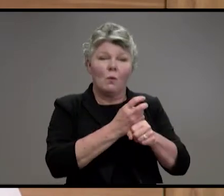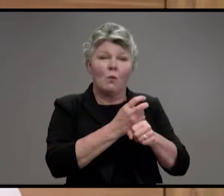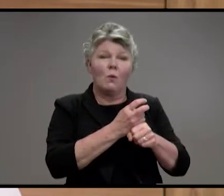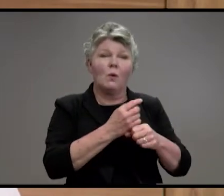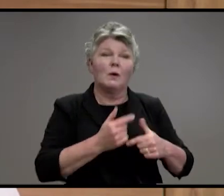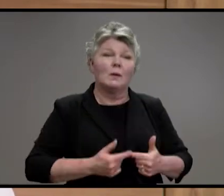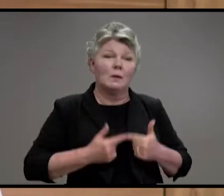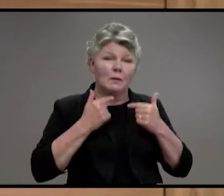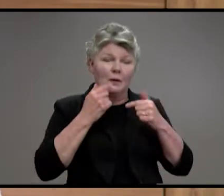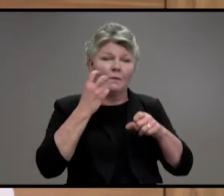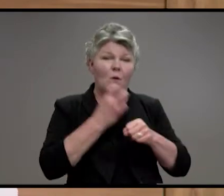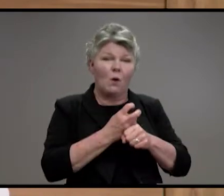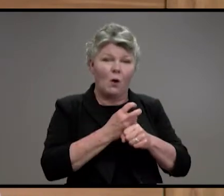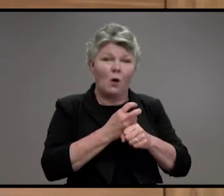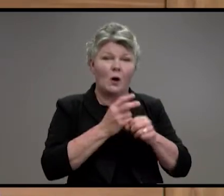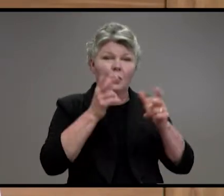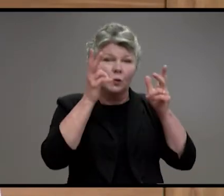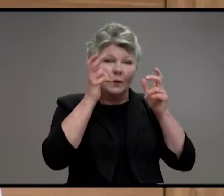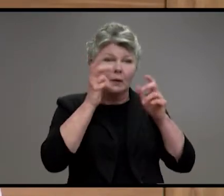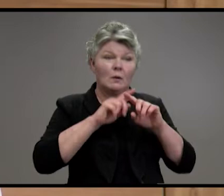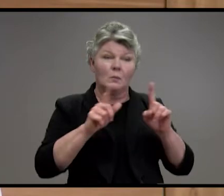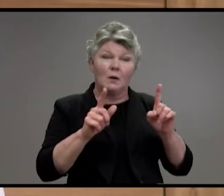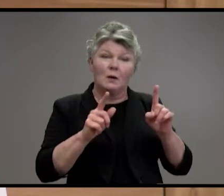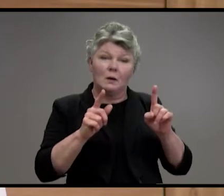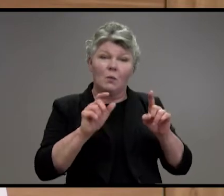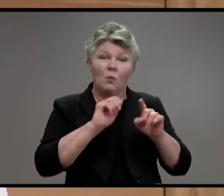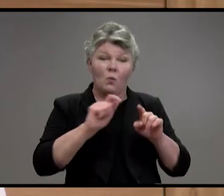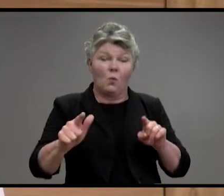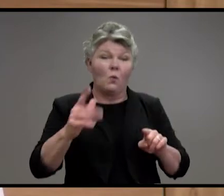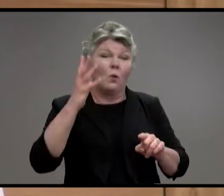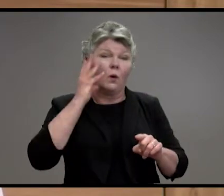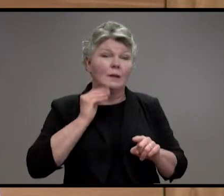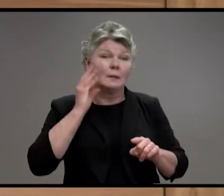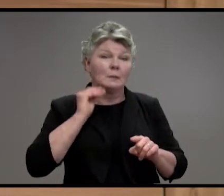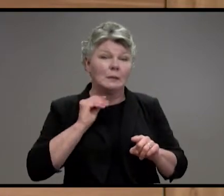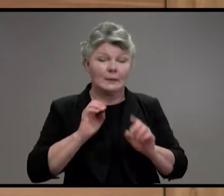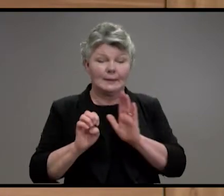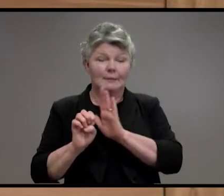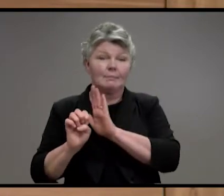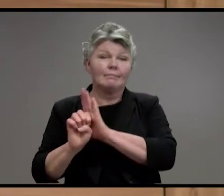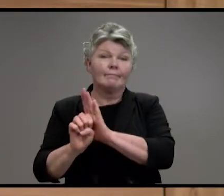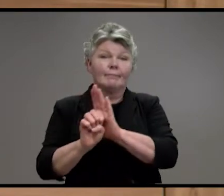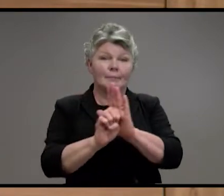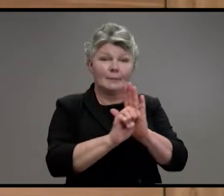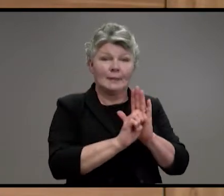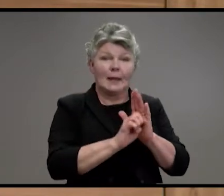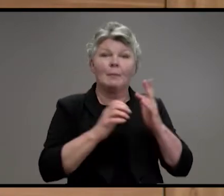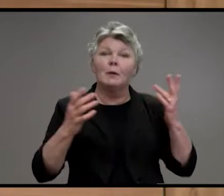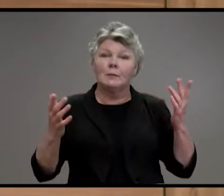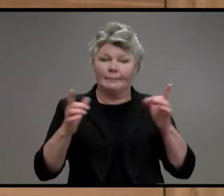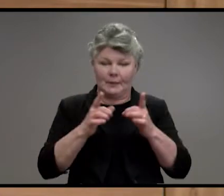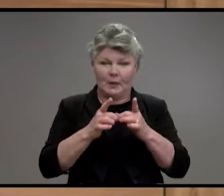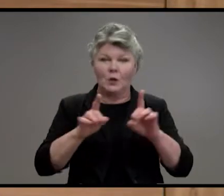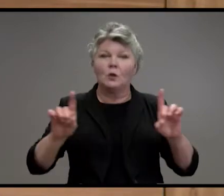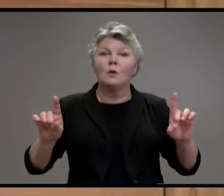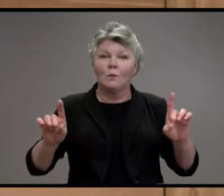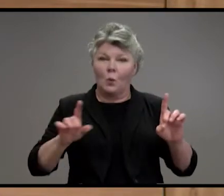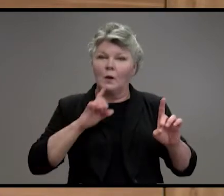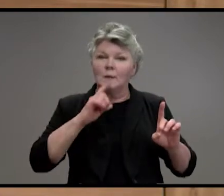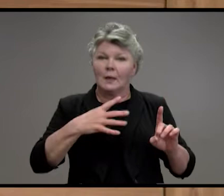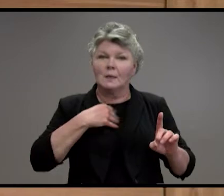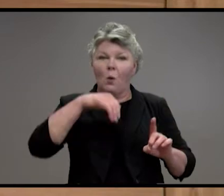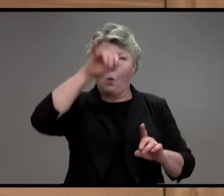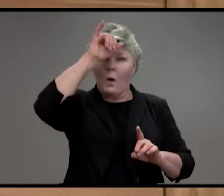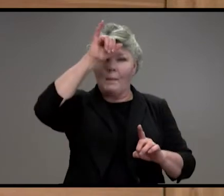live. But we all have them. For example, divorce is a white buffalo story